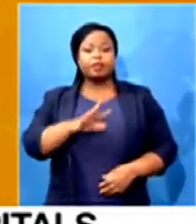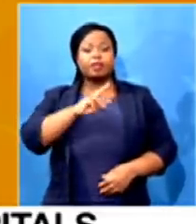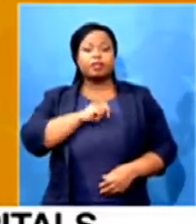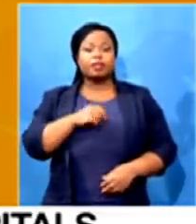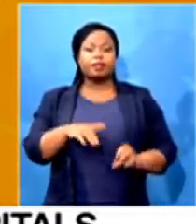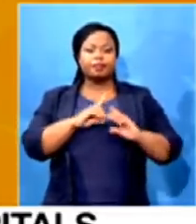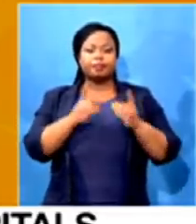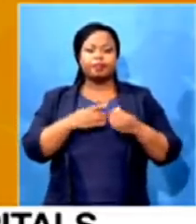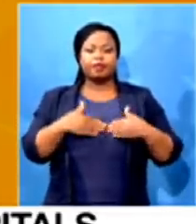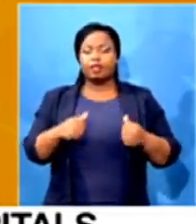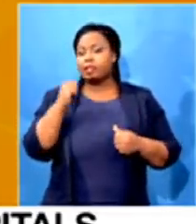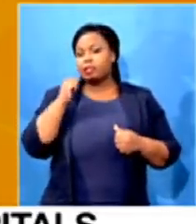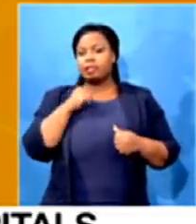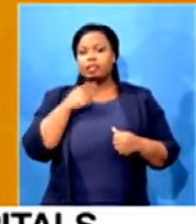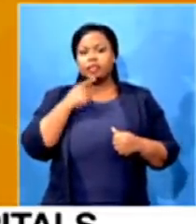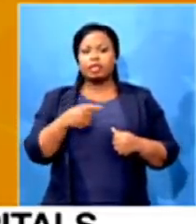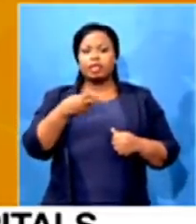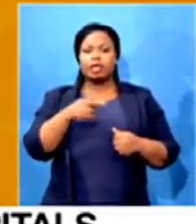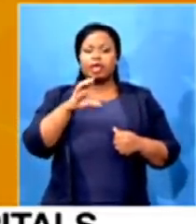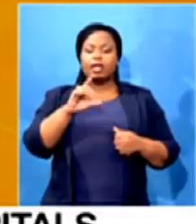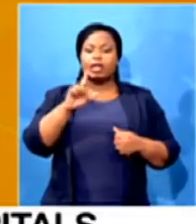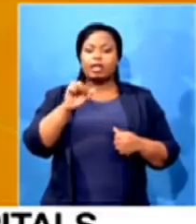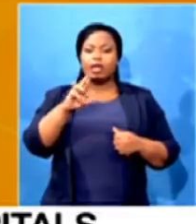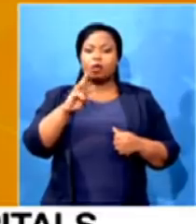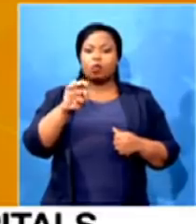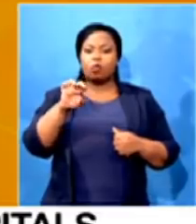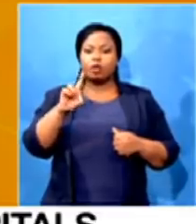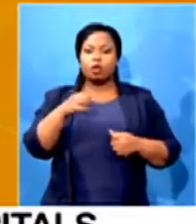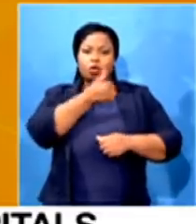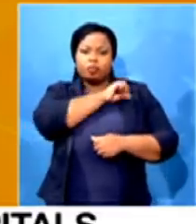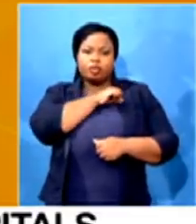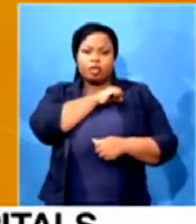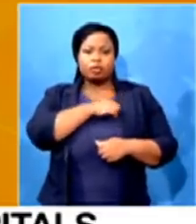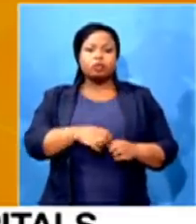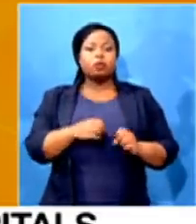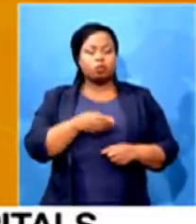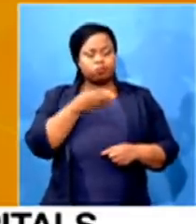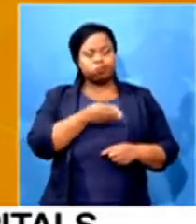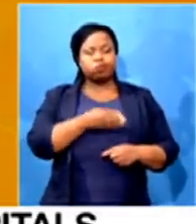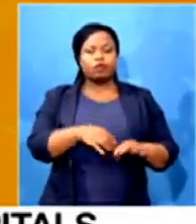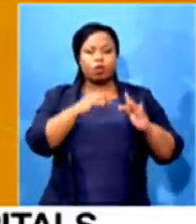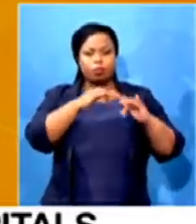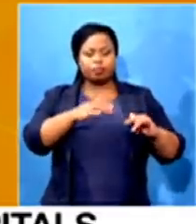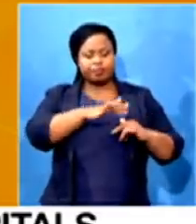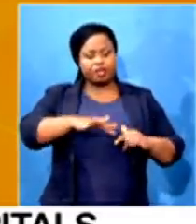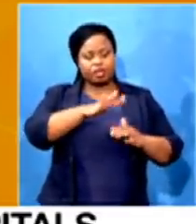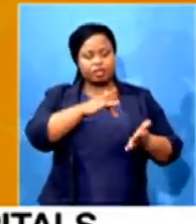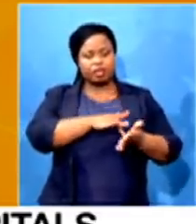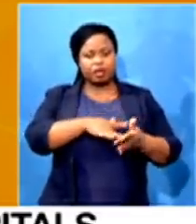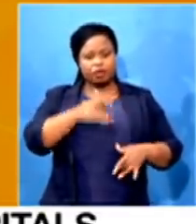Department yesterday announced Clairwood Hospital as the latest addition to the province's quarantine and isolation